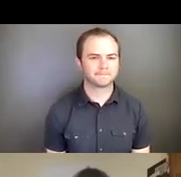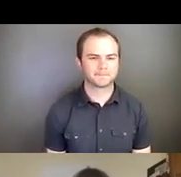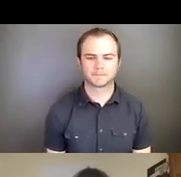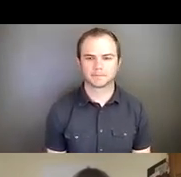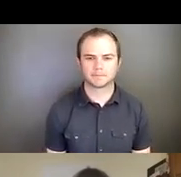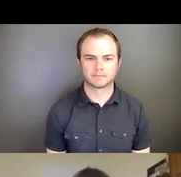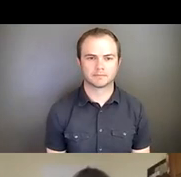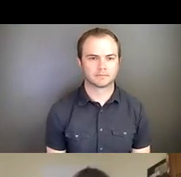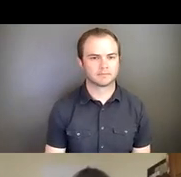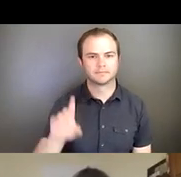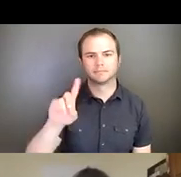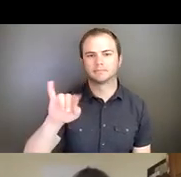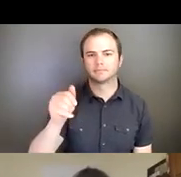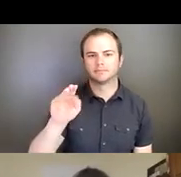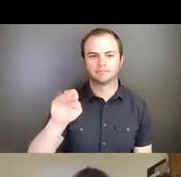That's a great point.